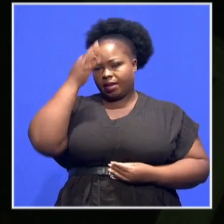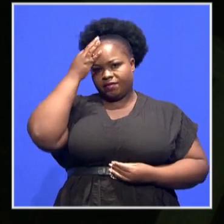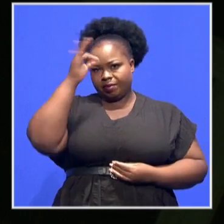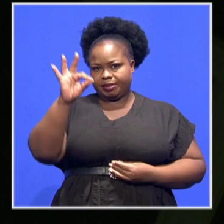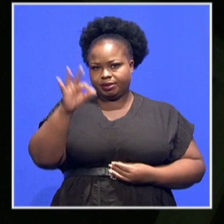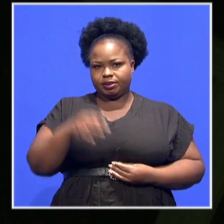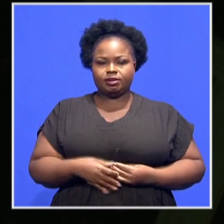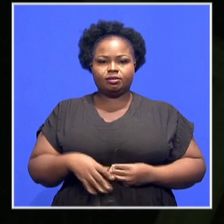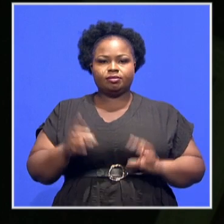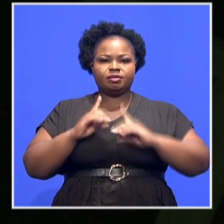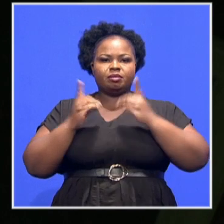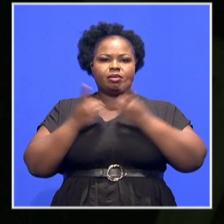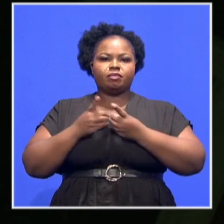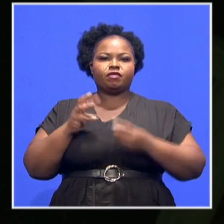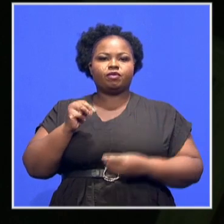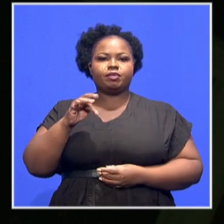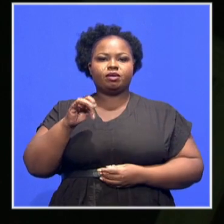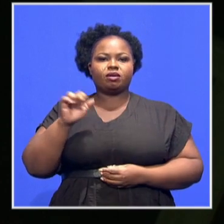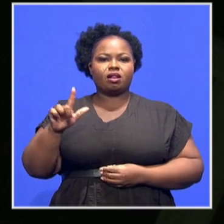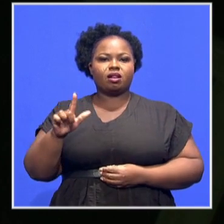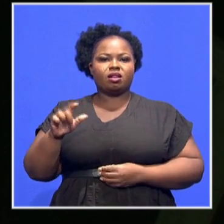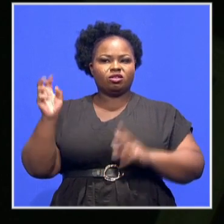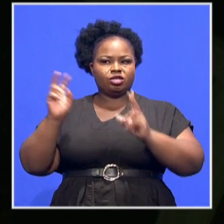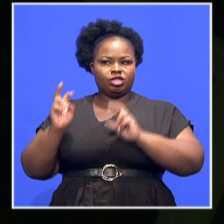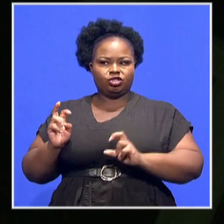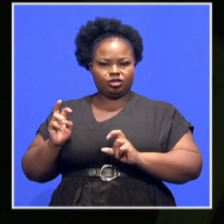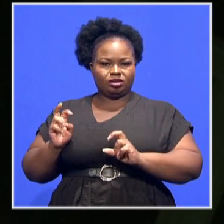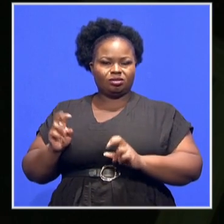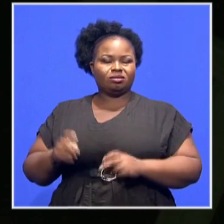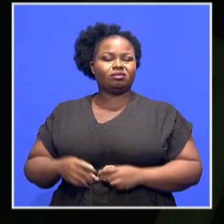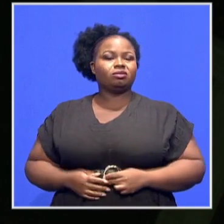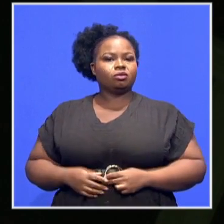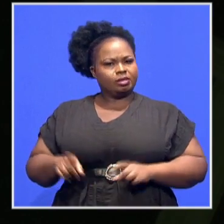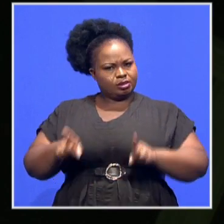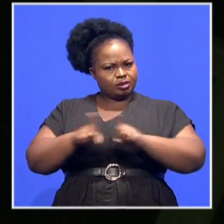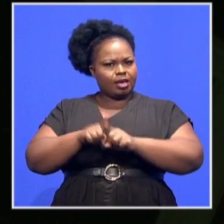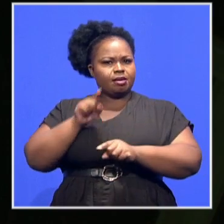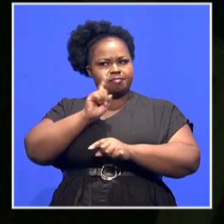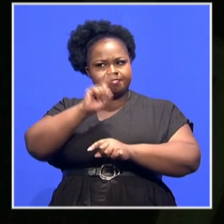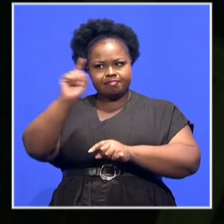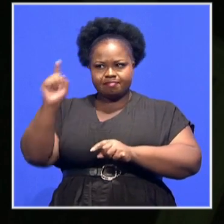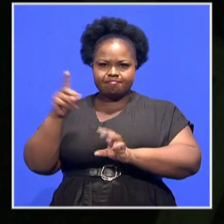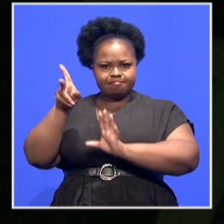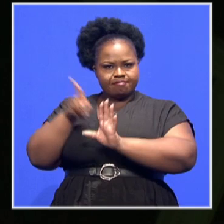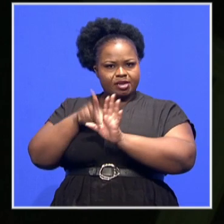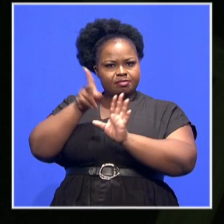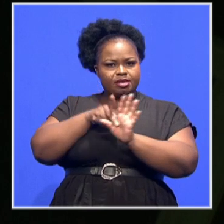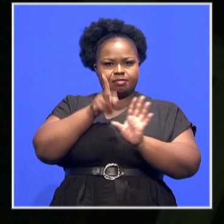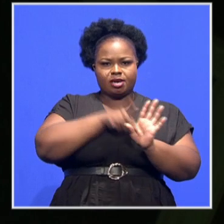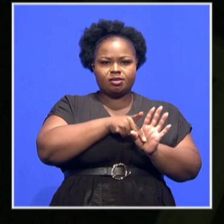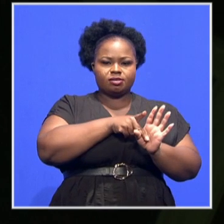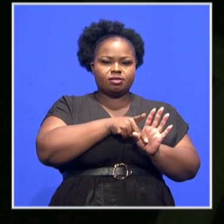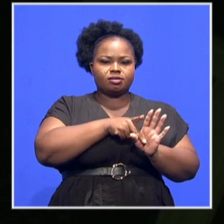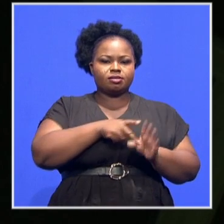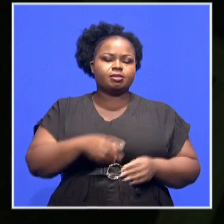and Energy and other departments also participate in this. As part of